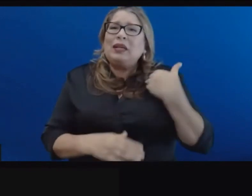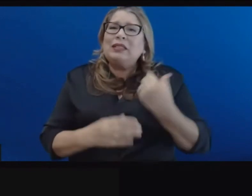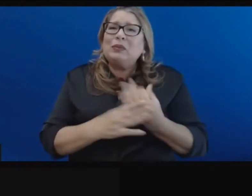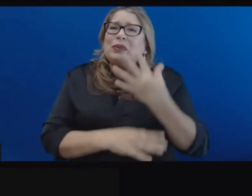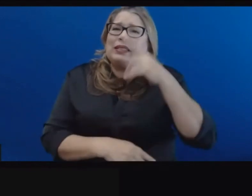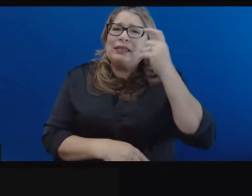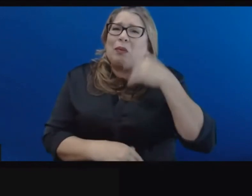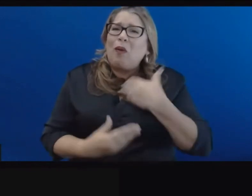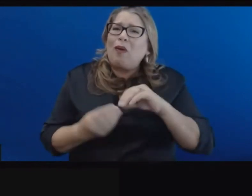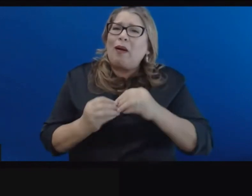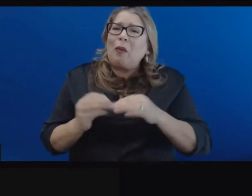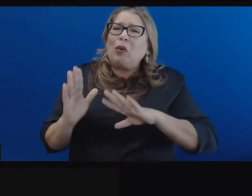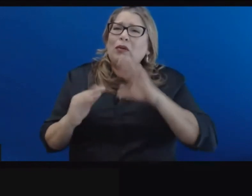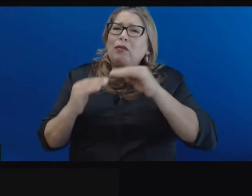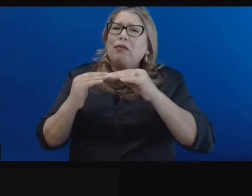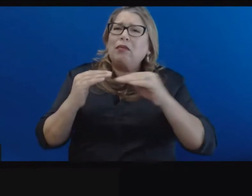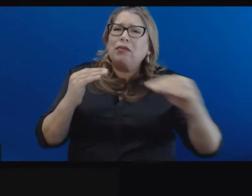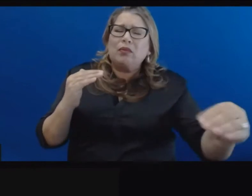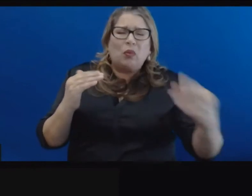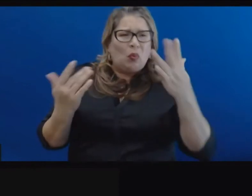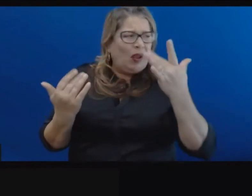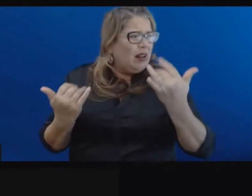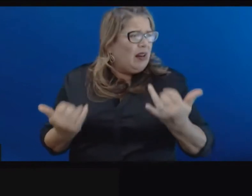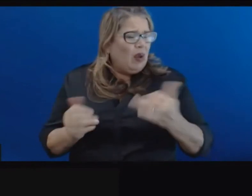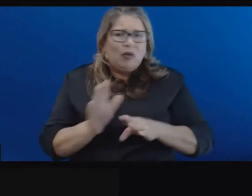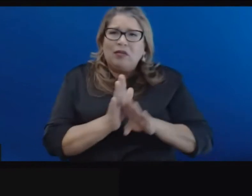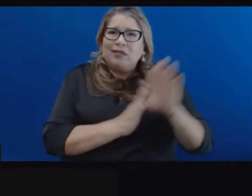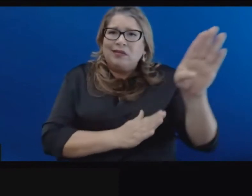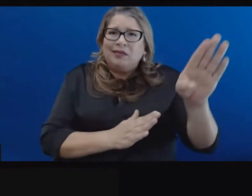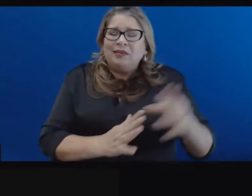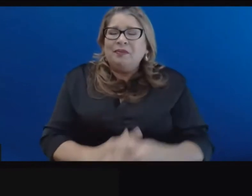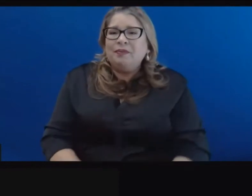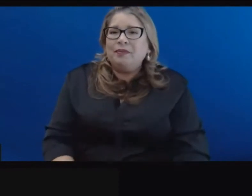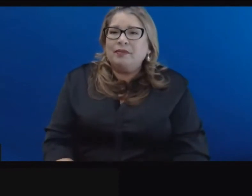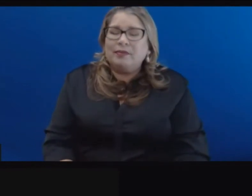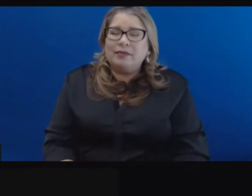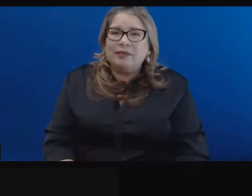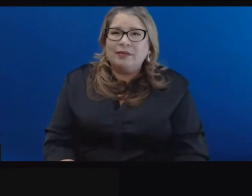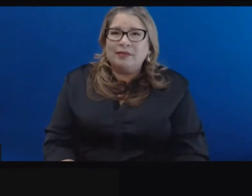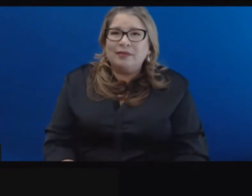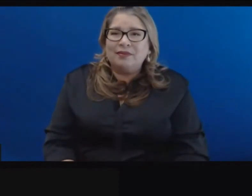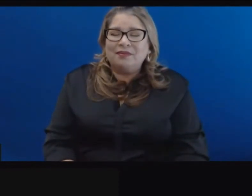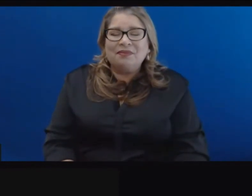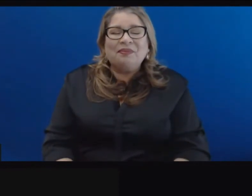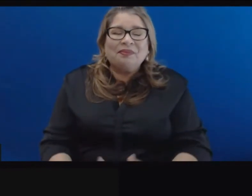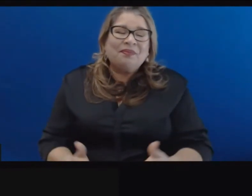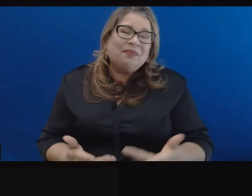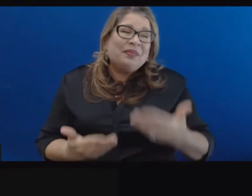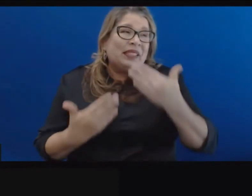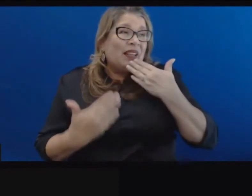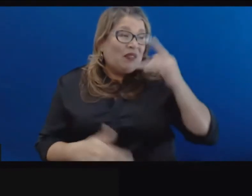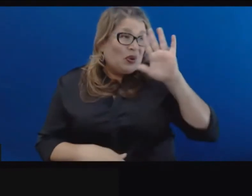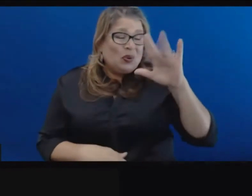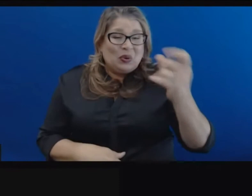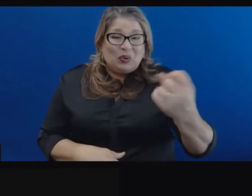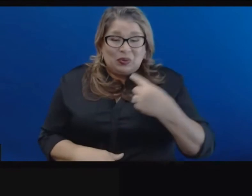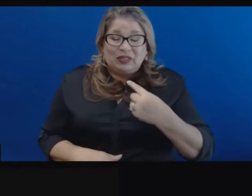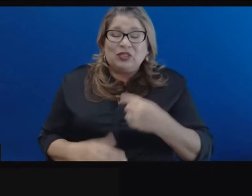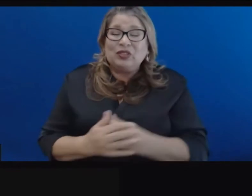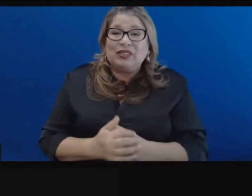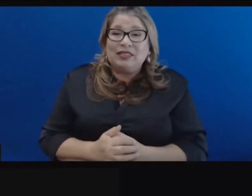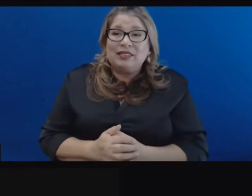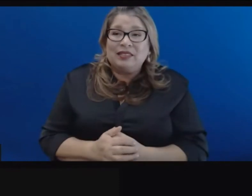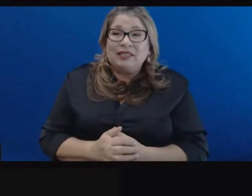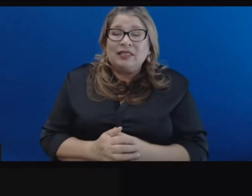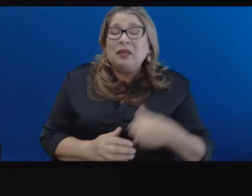Yeah, I think it's neither too late or too early. We're just seeing the beginnings or we're probably right in the